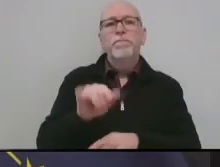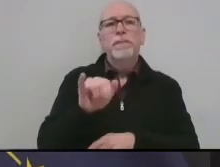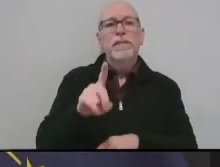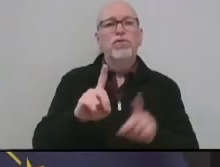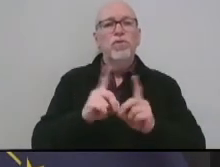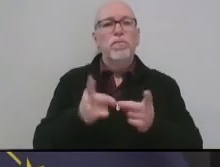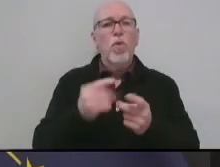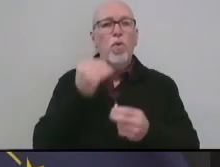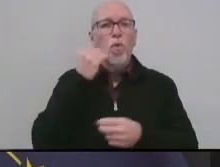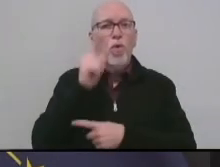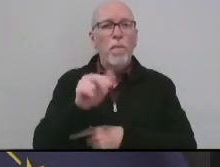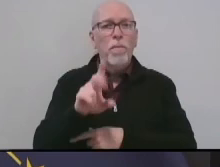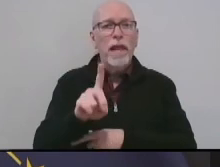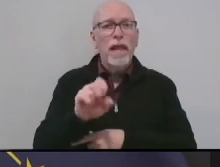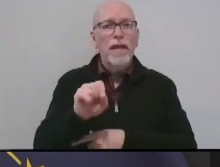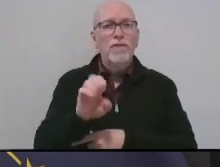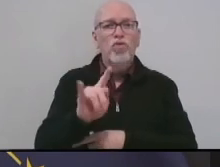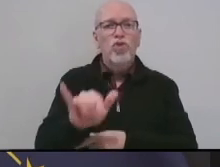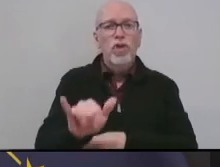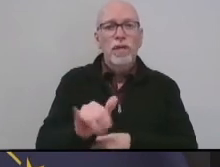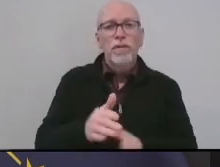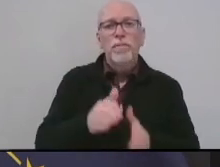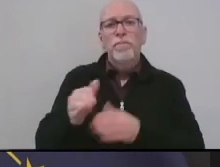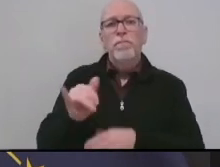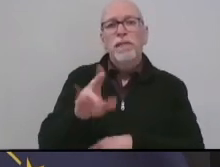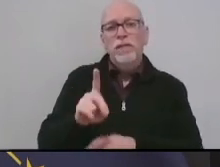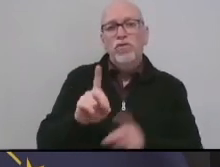FSA, the Indiana Department of Health,